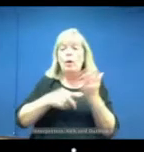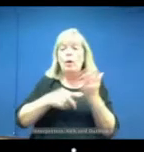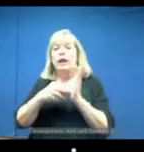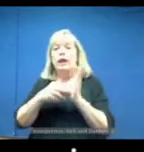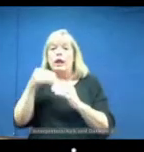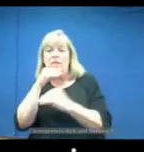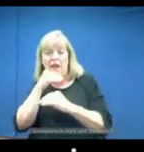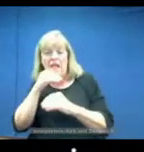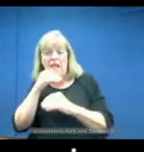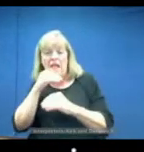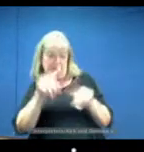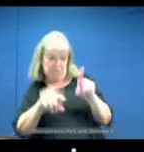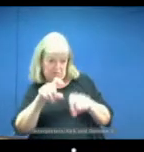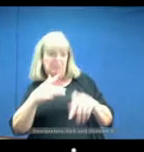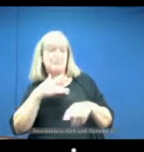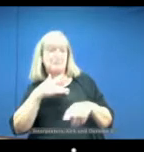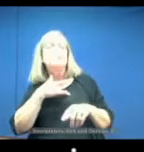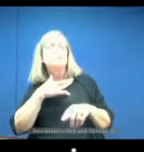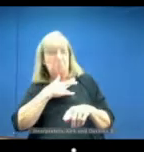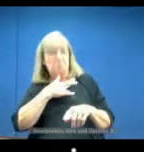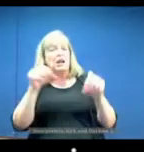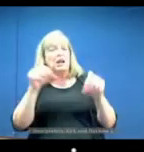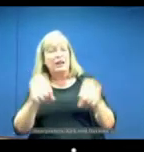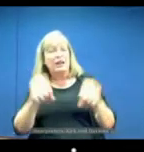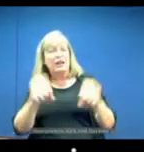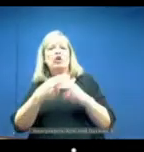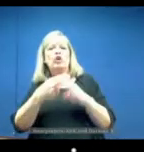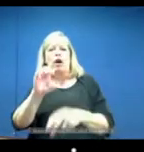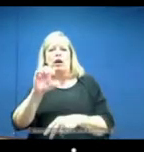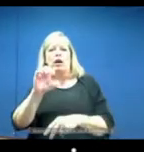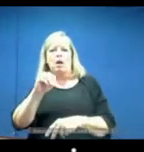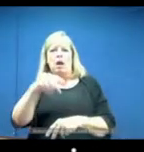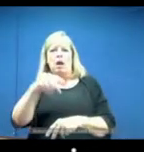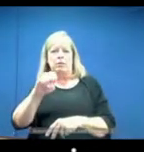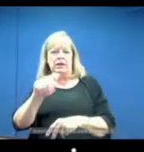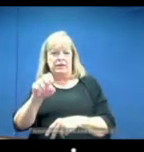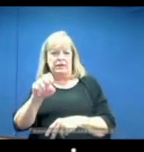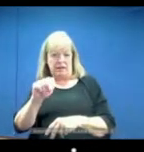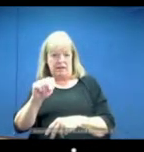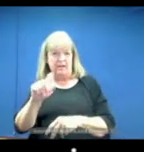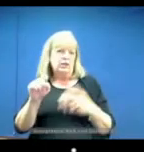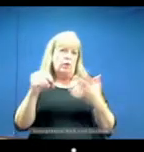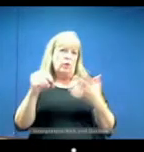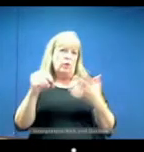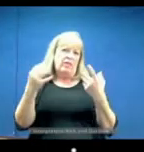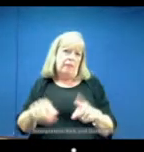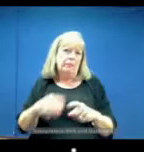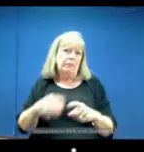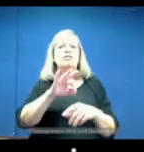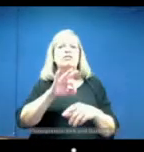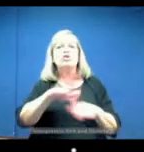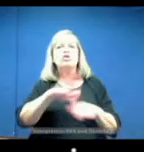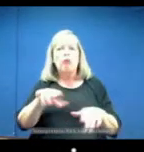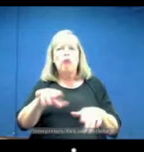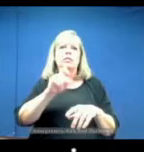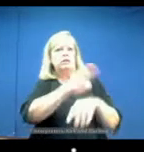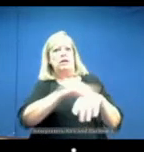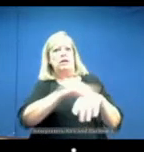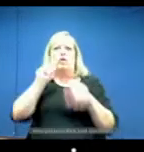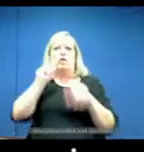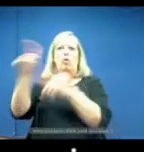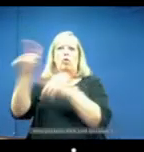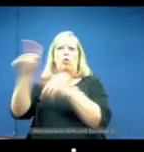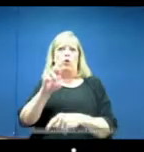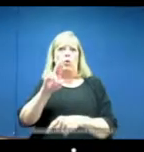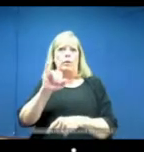be in front of the public, but if it's in a criminal case and the child is testifying to a criminal activity, then the